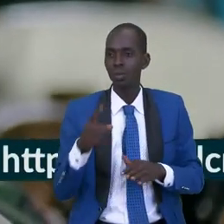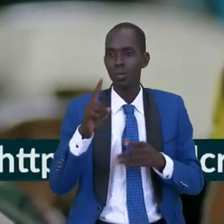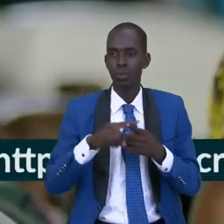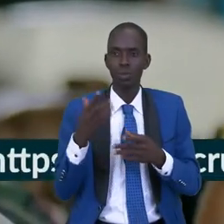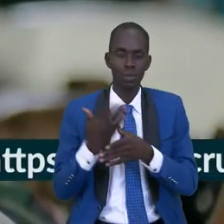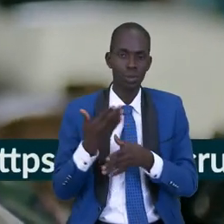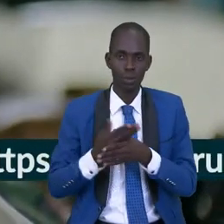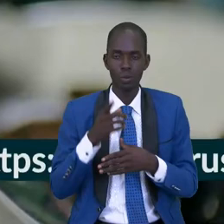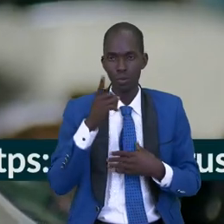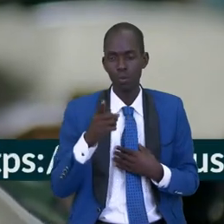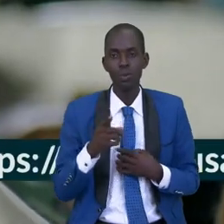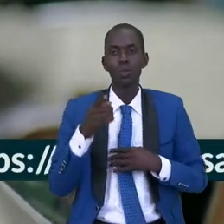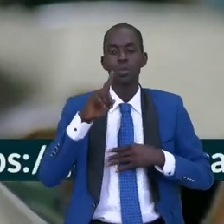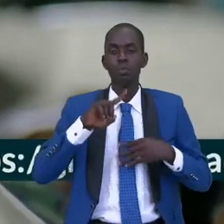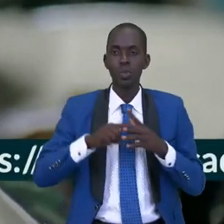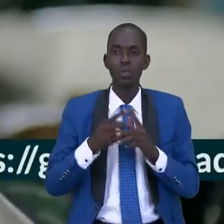waiting for you.